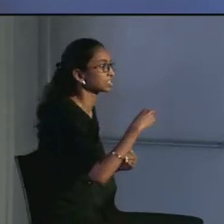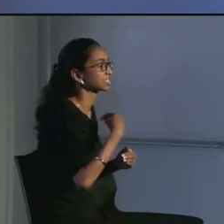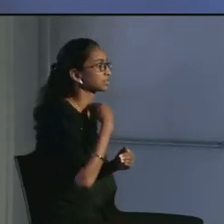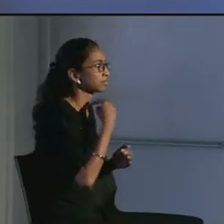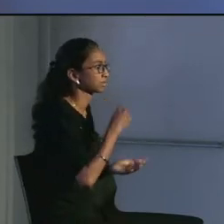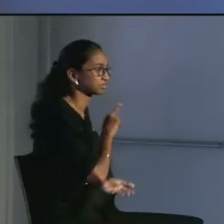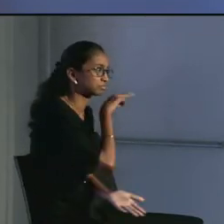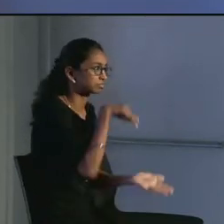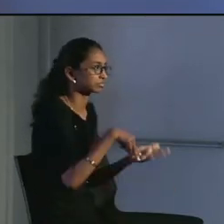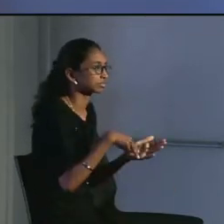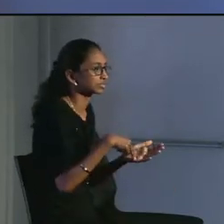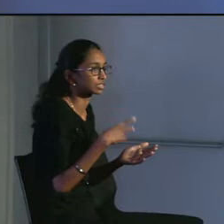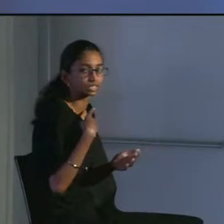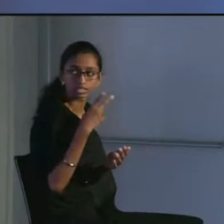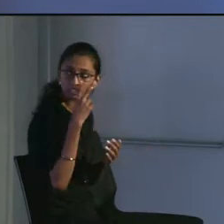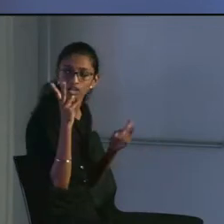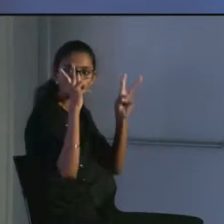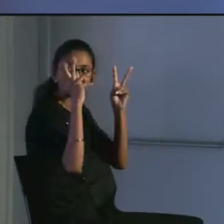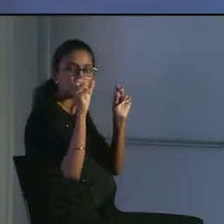It's unfiltered.